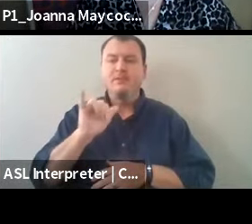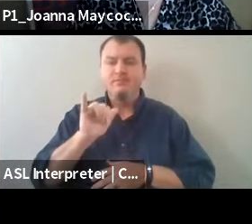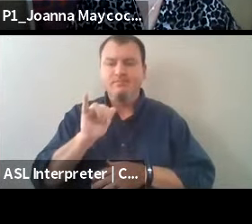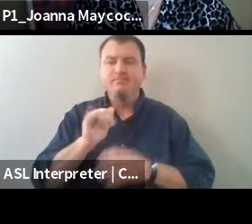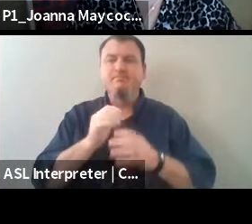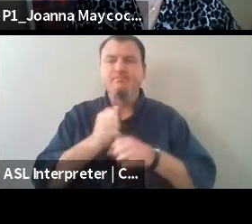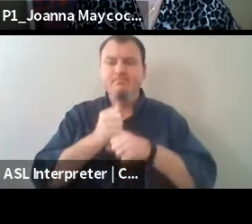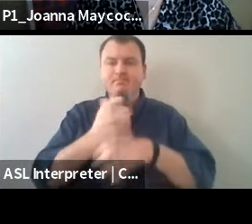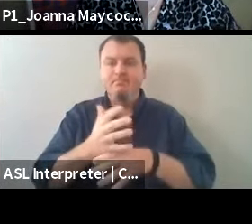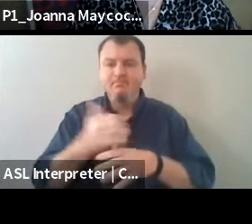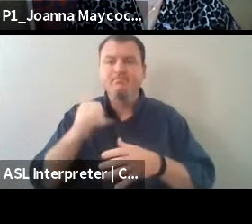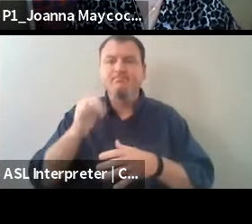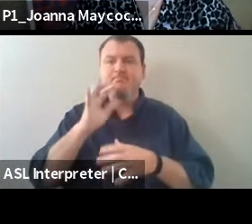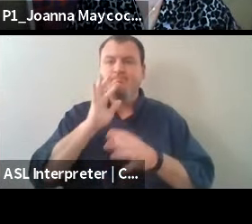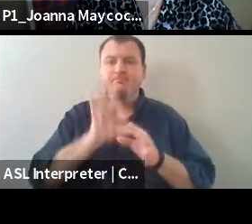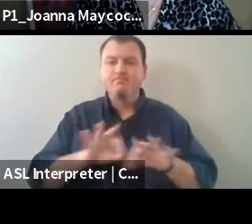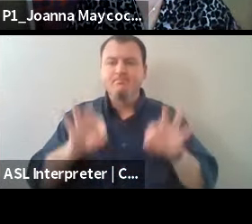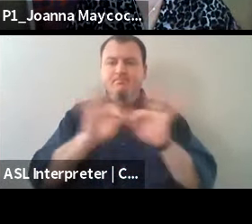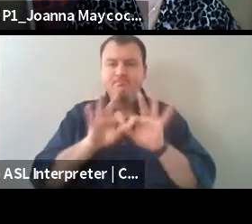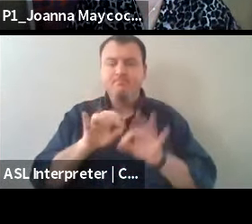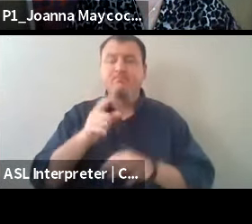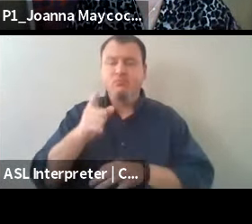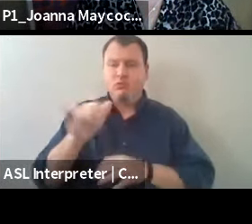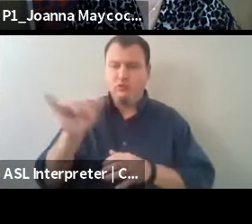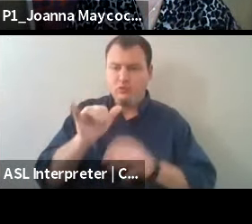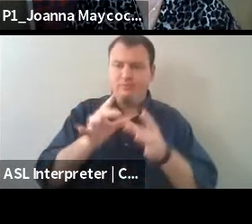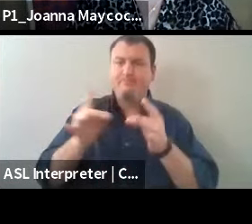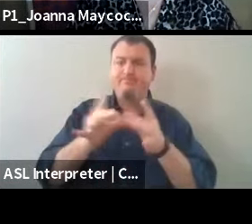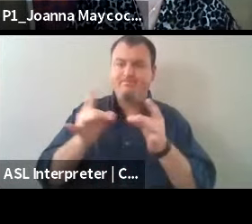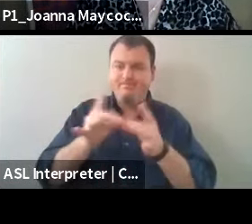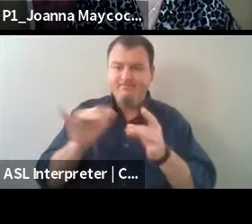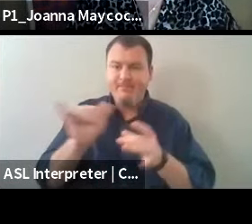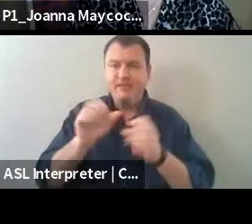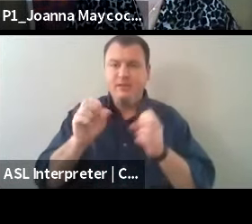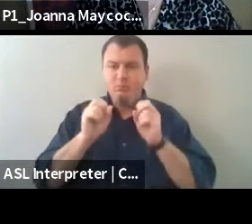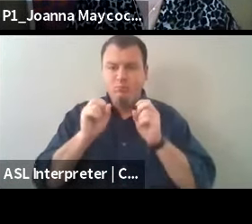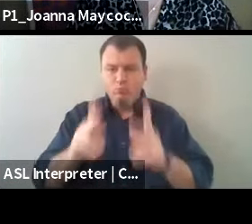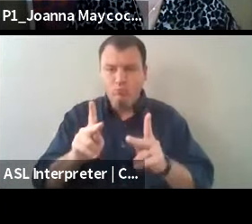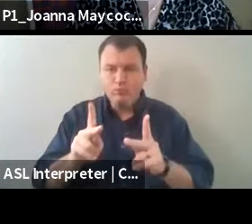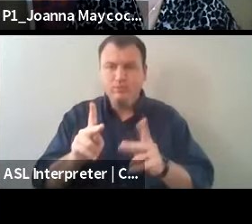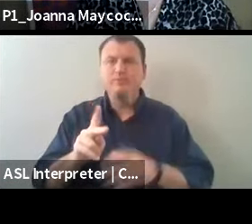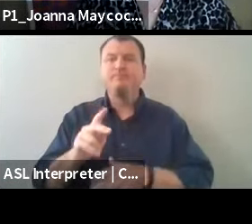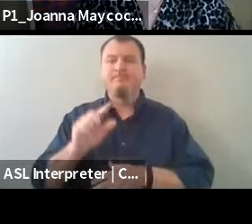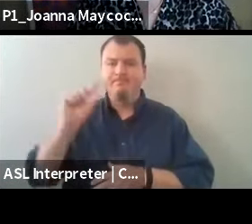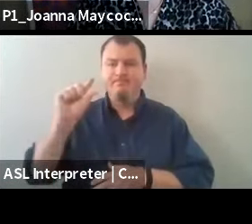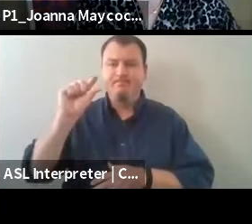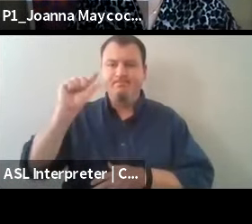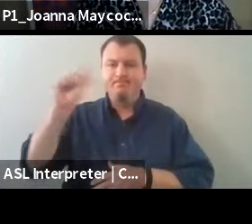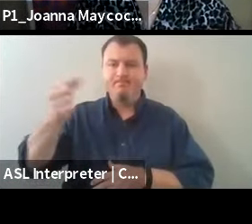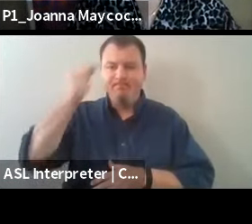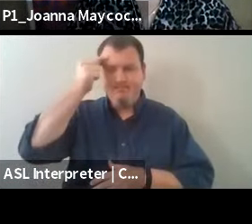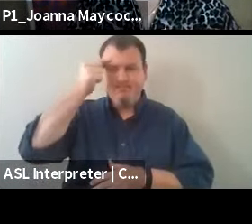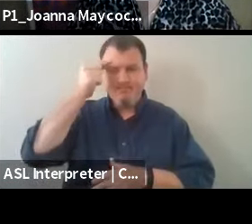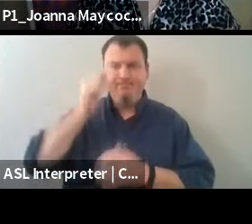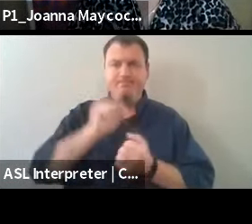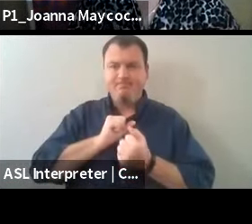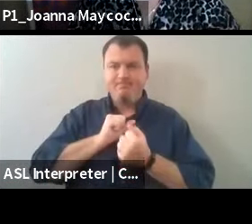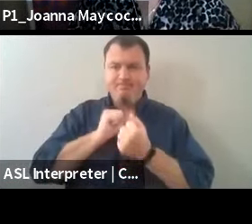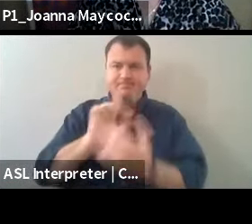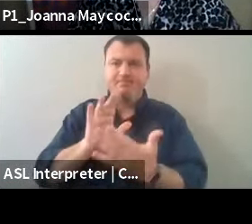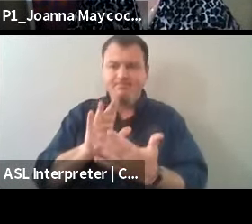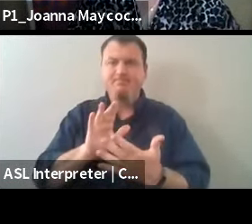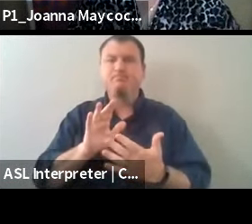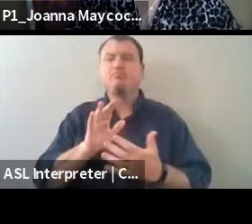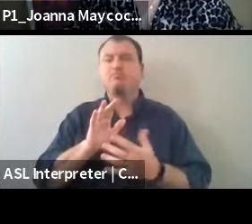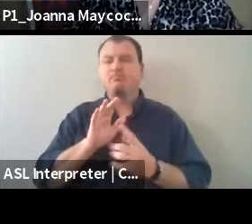situation, but one which you framed also as an opportunity, one that the government has stood up and sought to address in such pragmatic